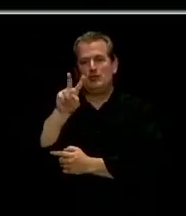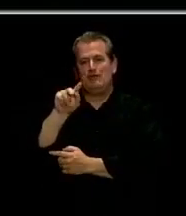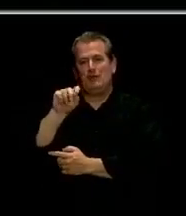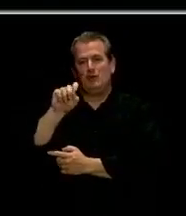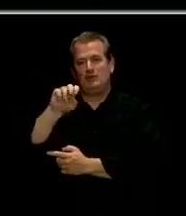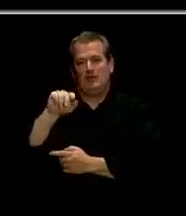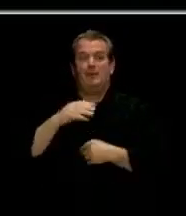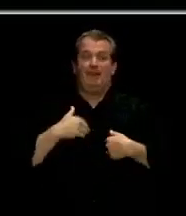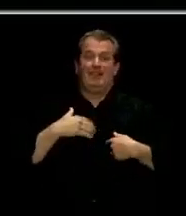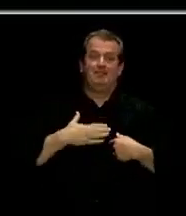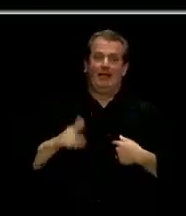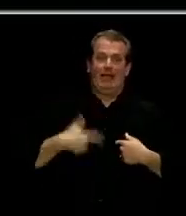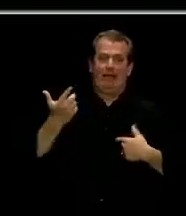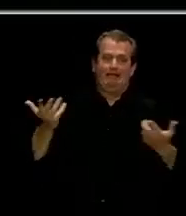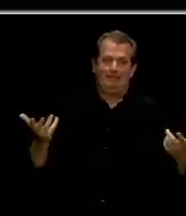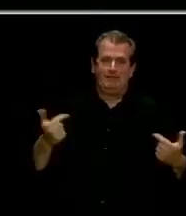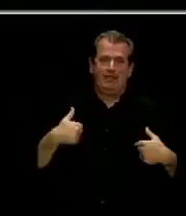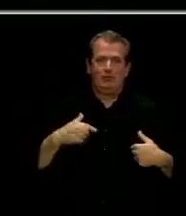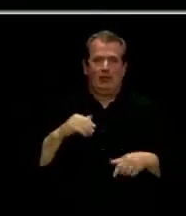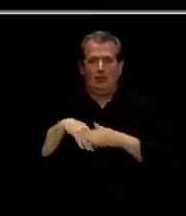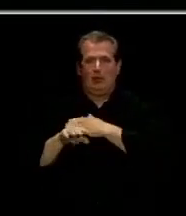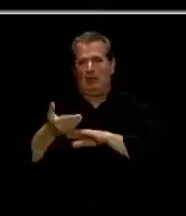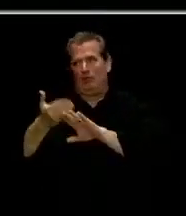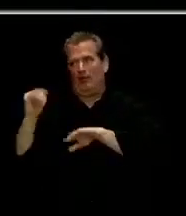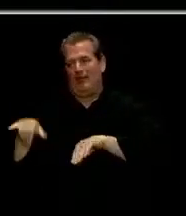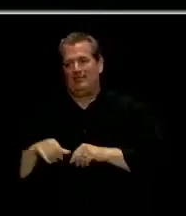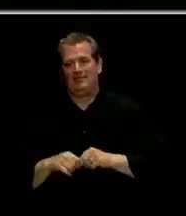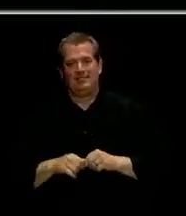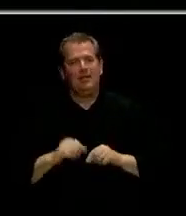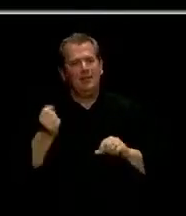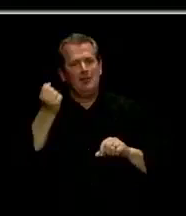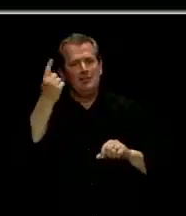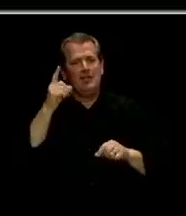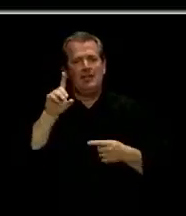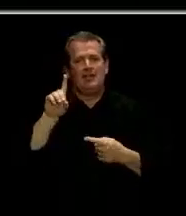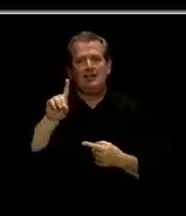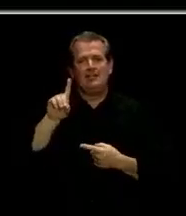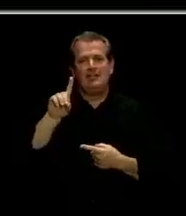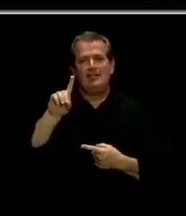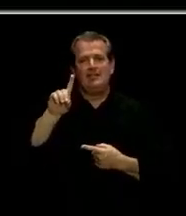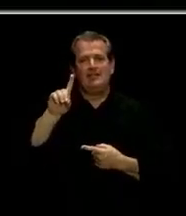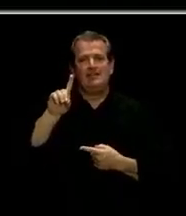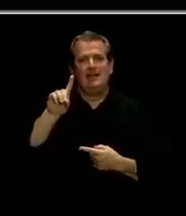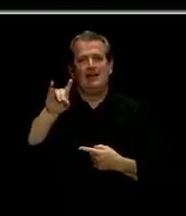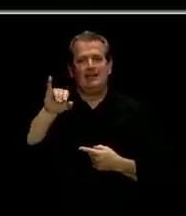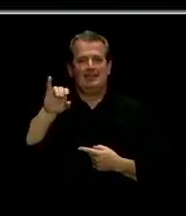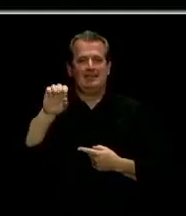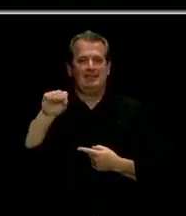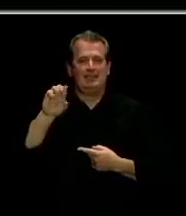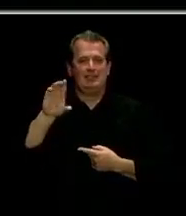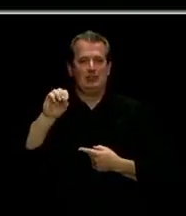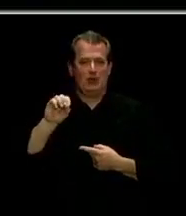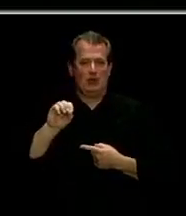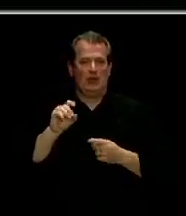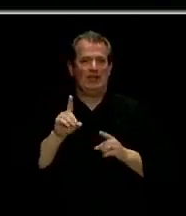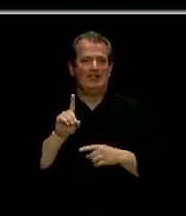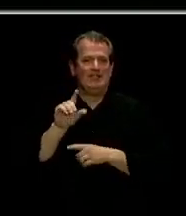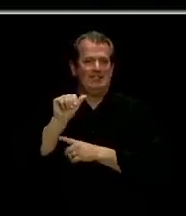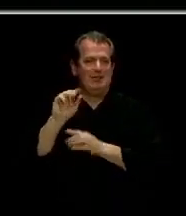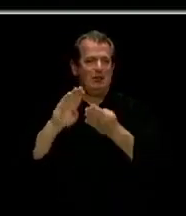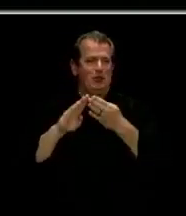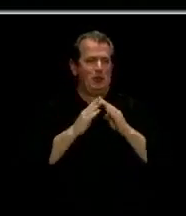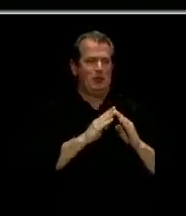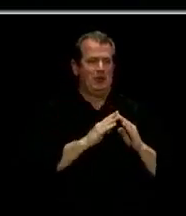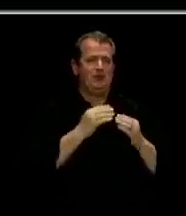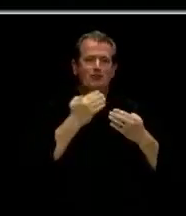my error. I just aged myself again. The disco is a disability community, and it's a great community to be a part